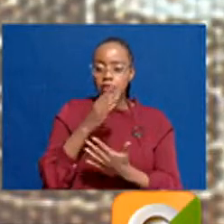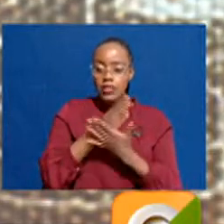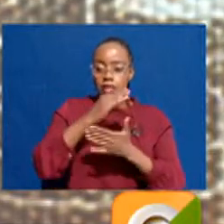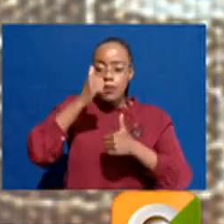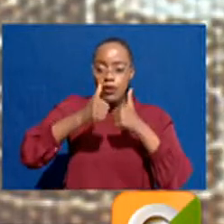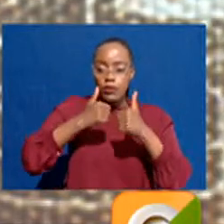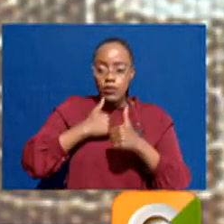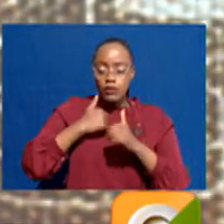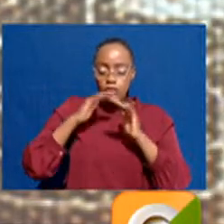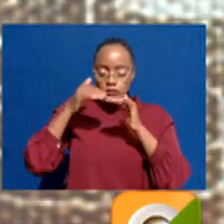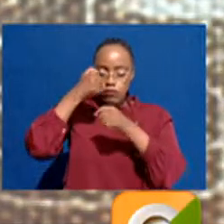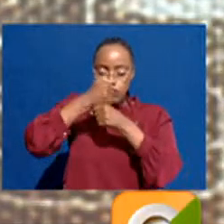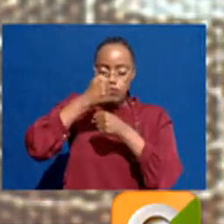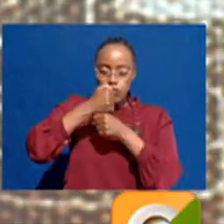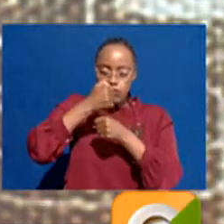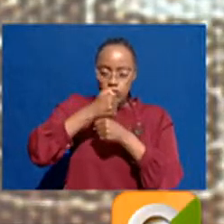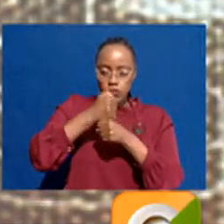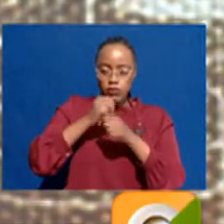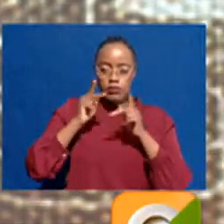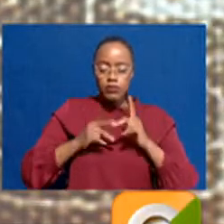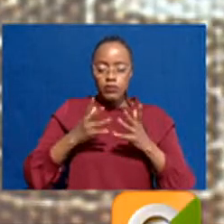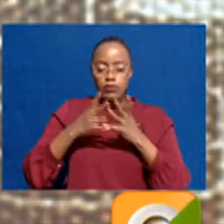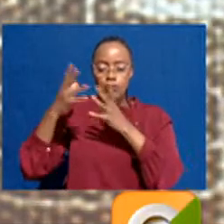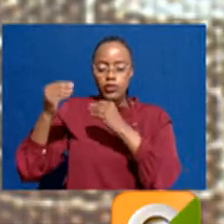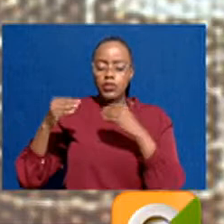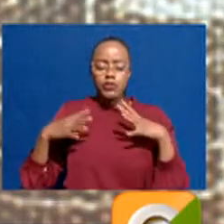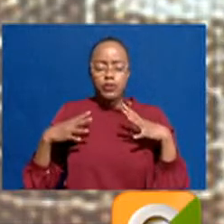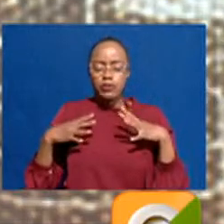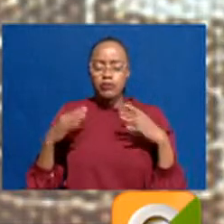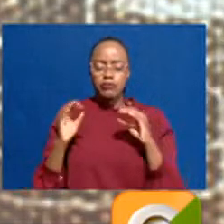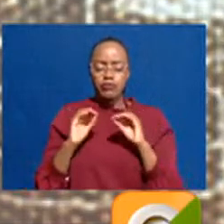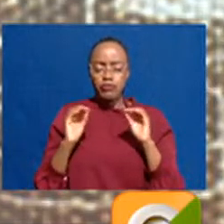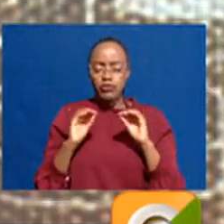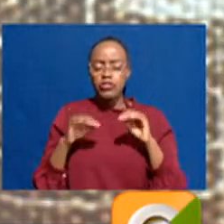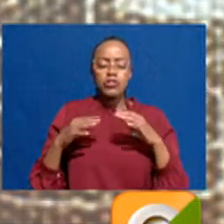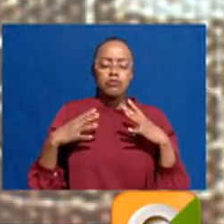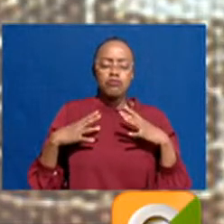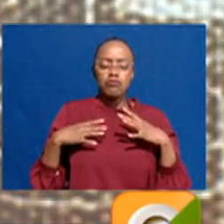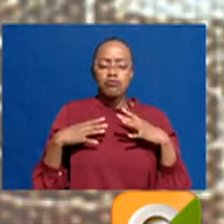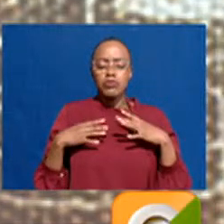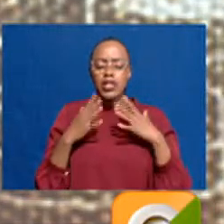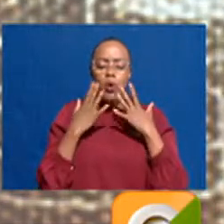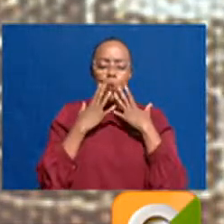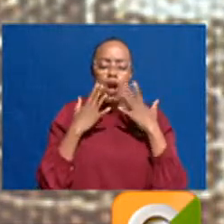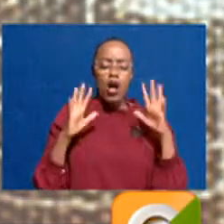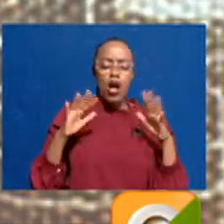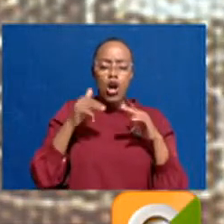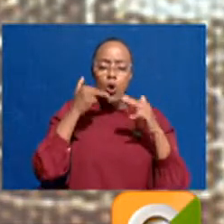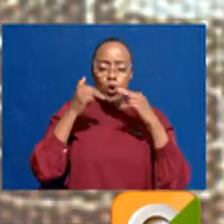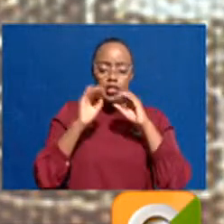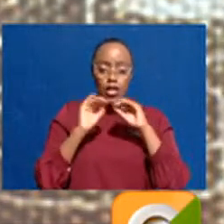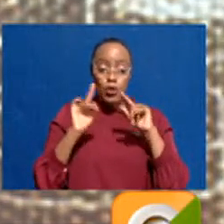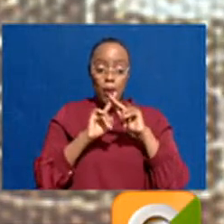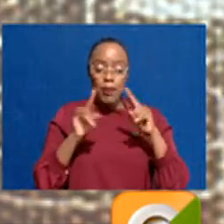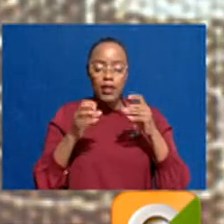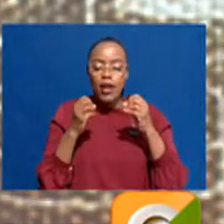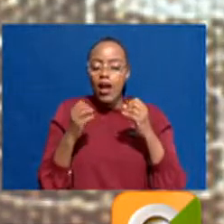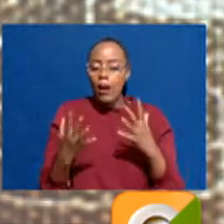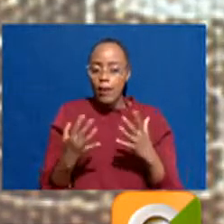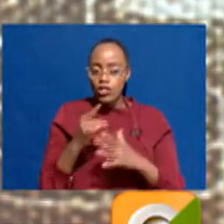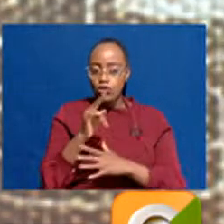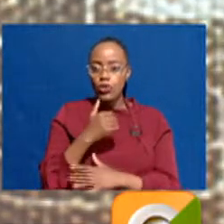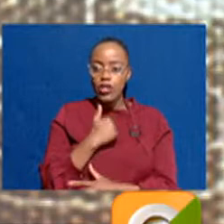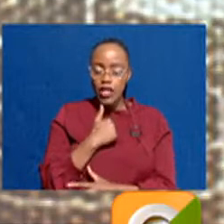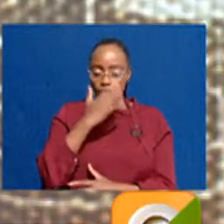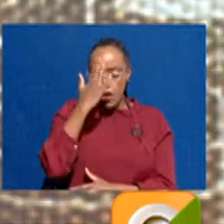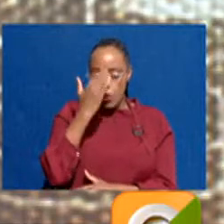So that's the way it works. It's not that people are going for a luxury hotel necessarily. It's just how much, you know, because you've